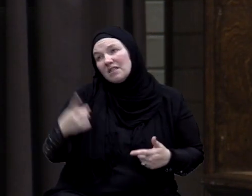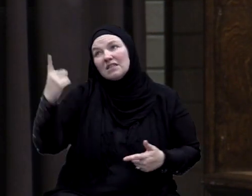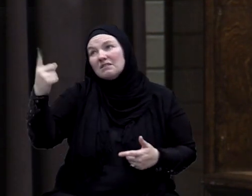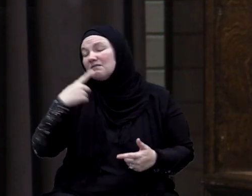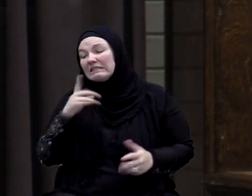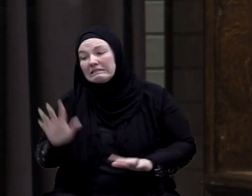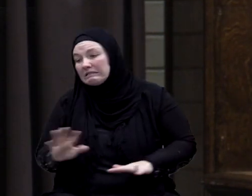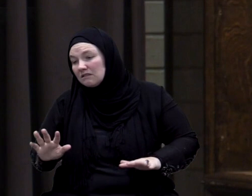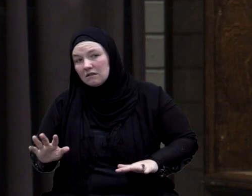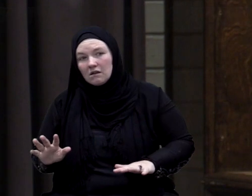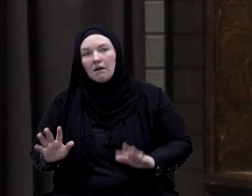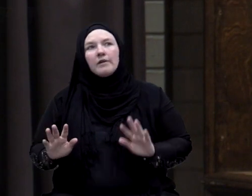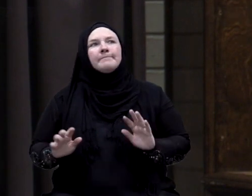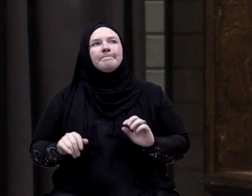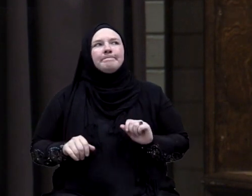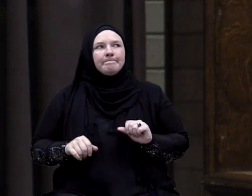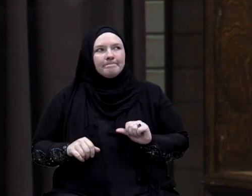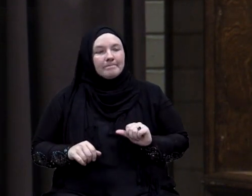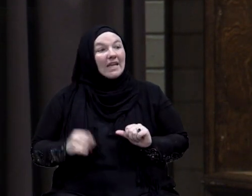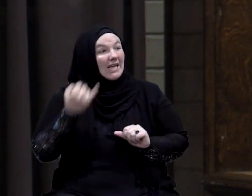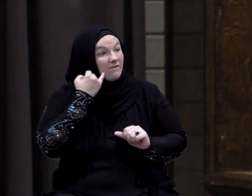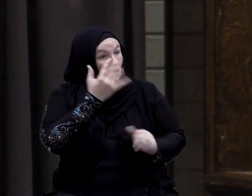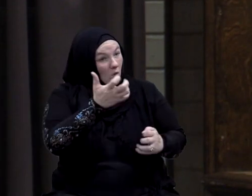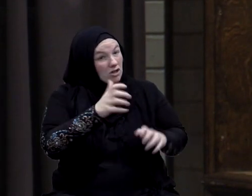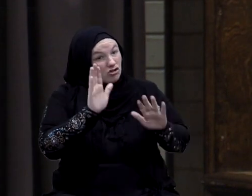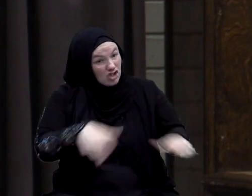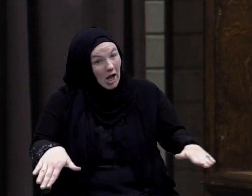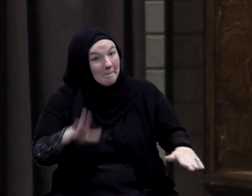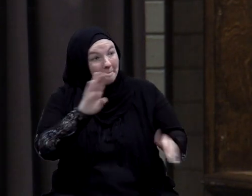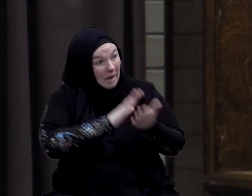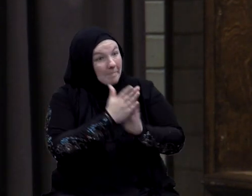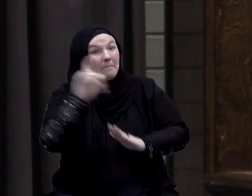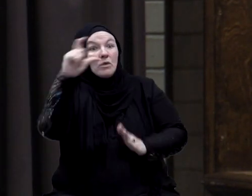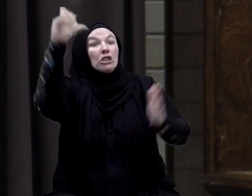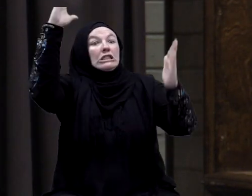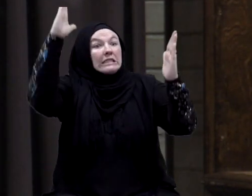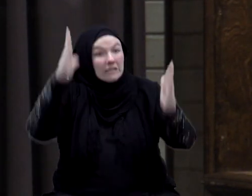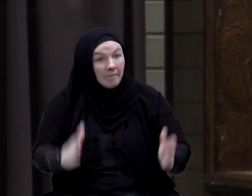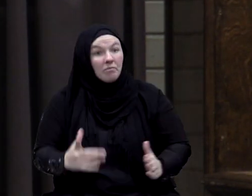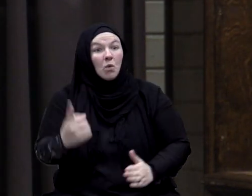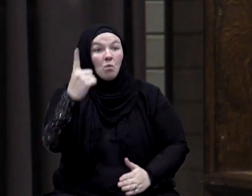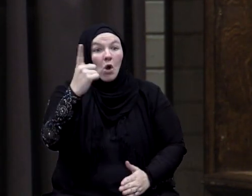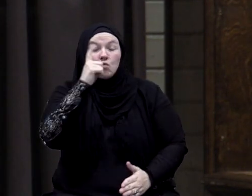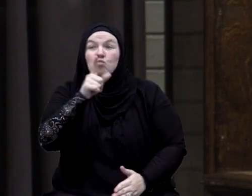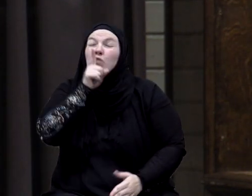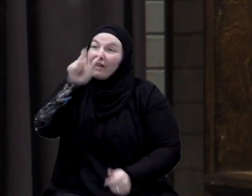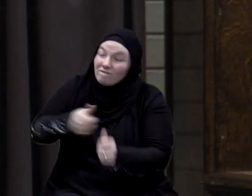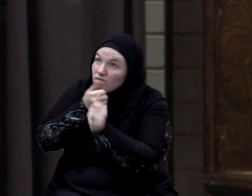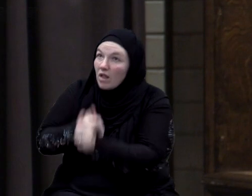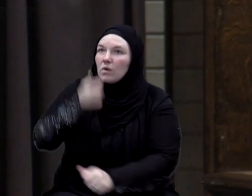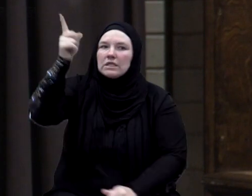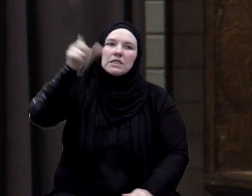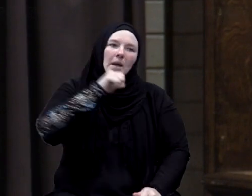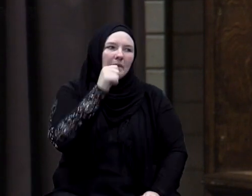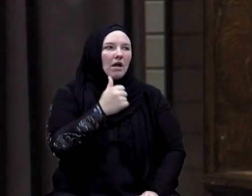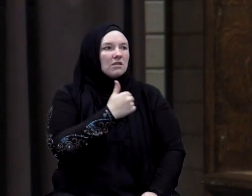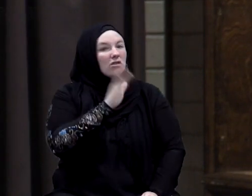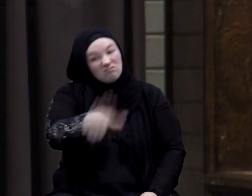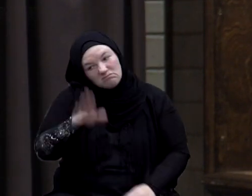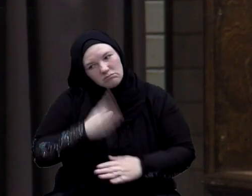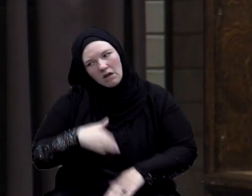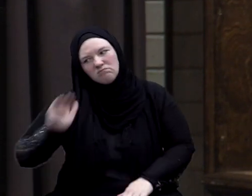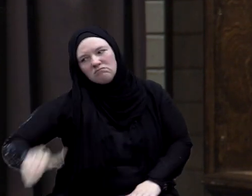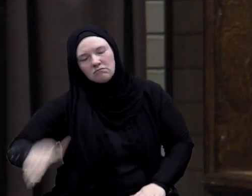So if you want your child to be a Muslim, one who submits on voluntary basis, not because you are pushing